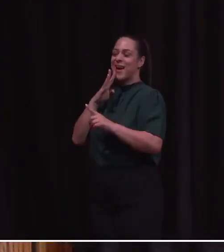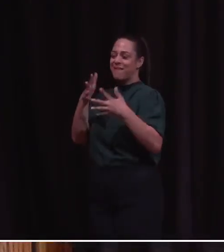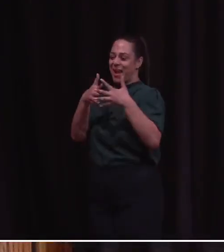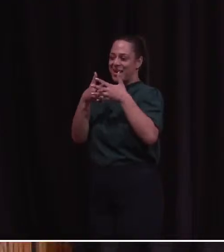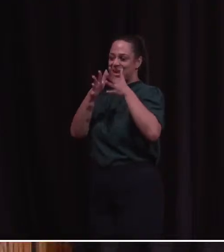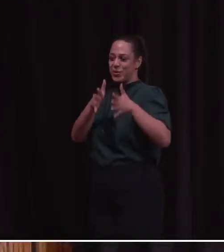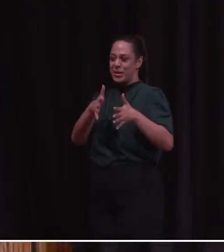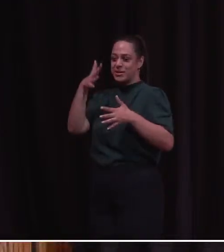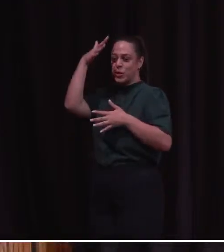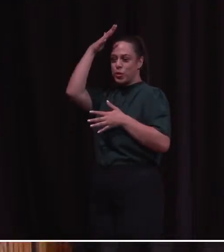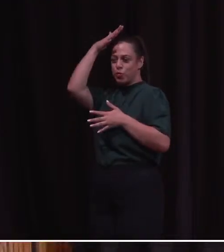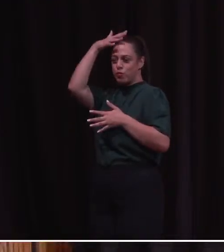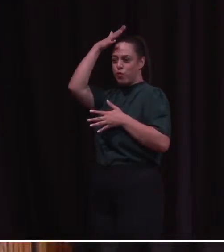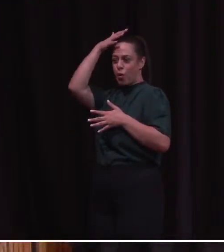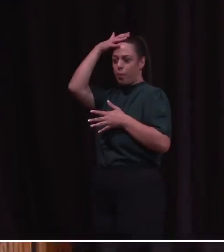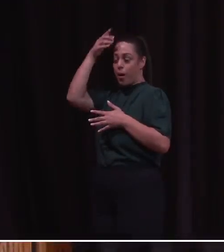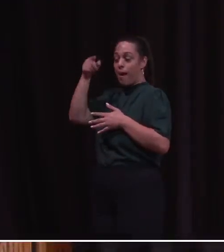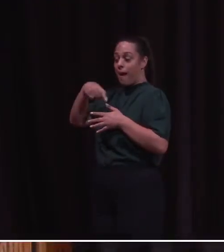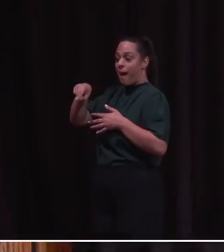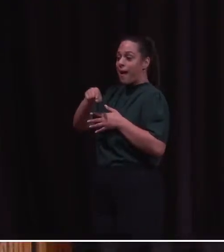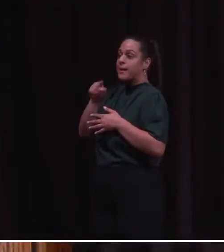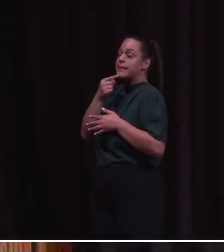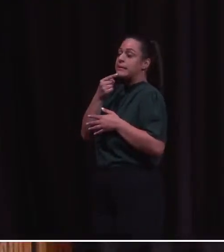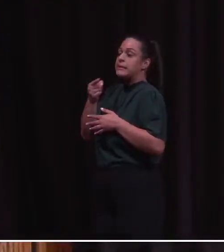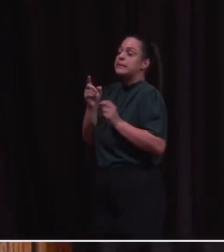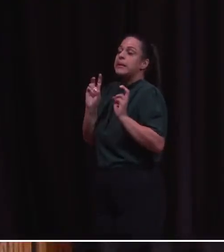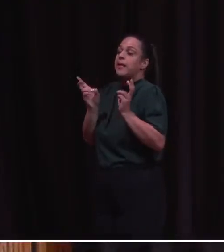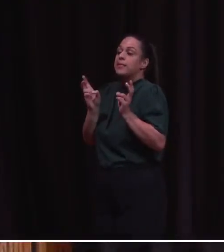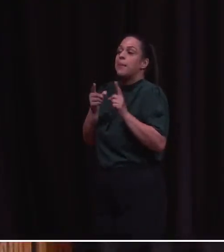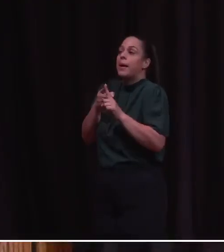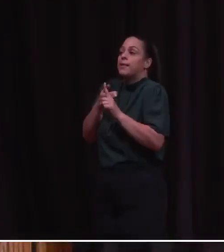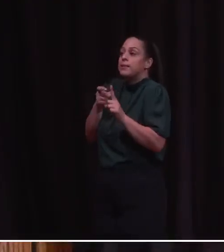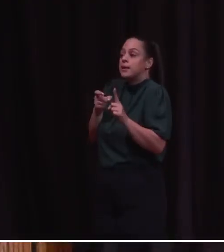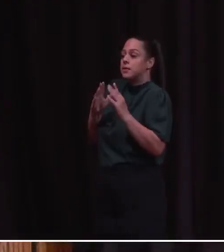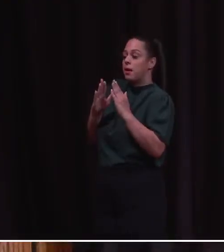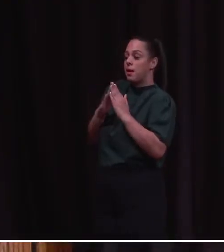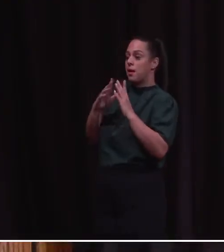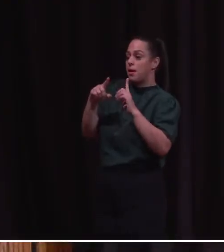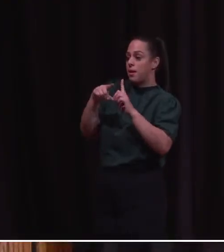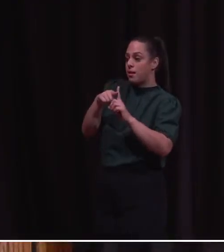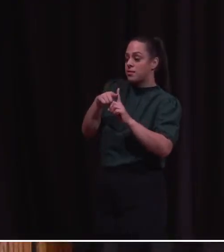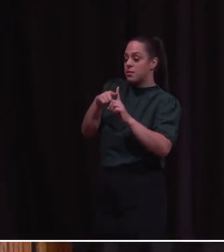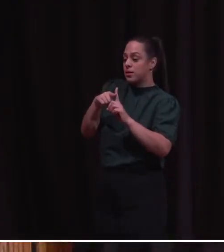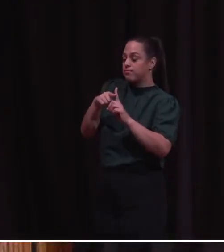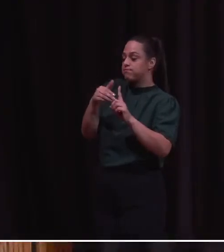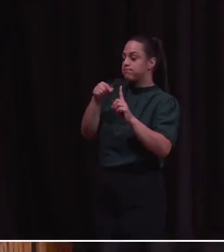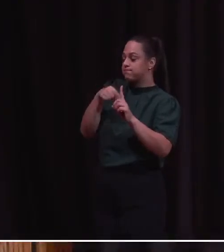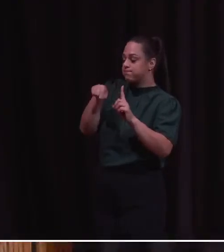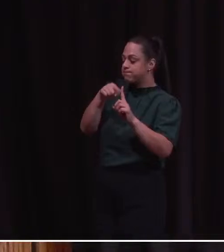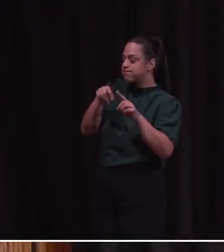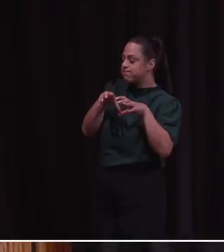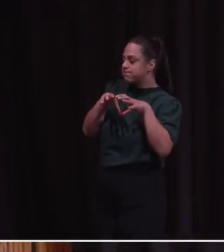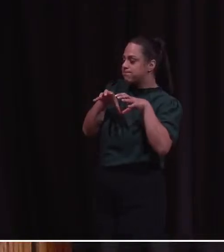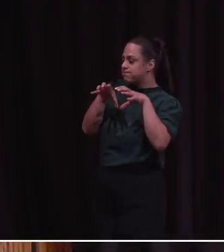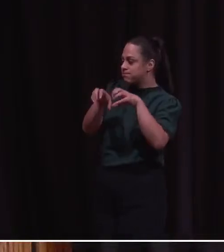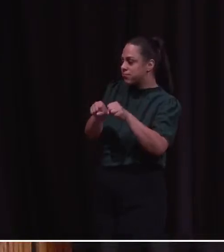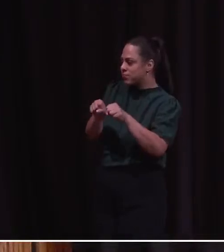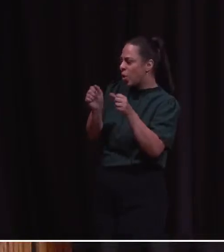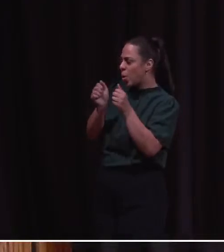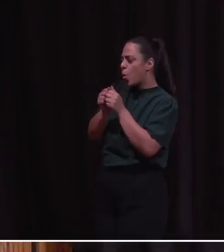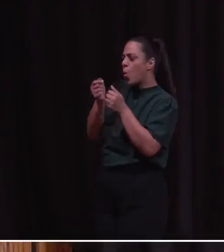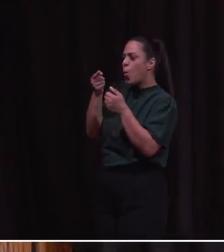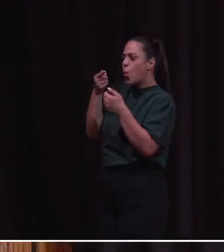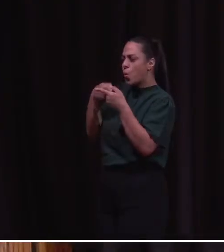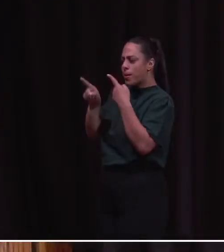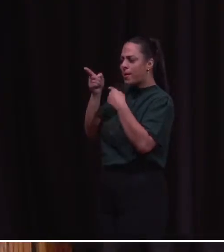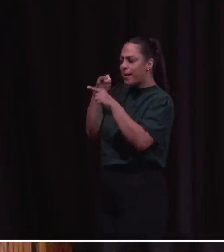In that vein, the church seems to have appropriated some of the long-standing anti-colonial critique of gender, such as the